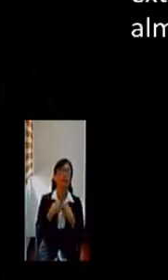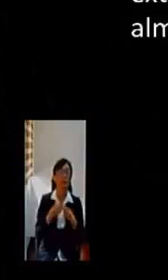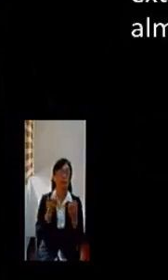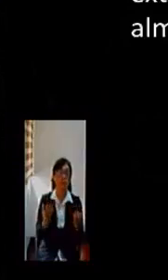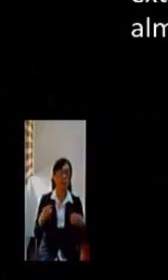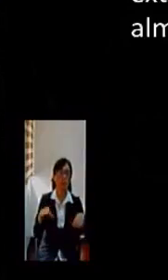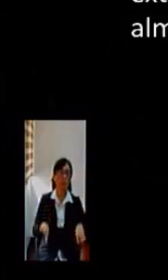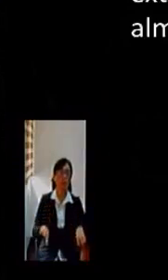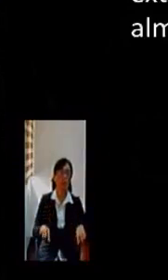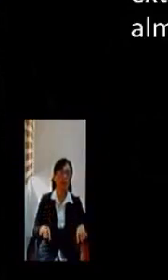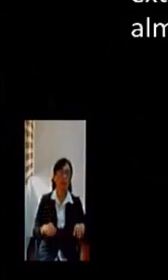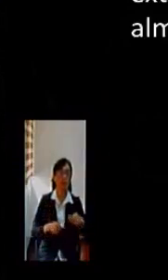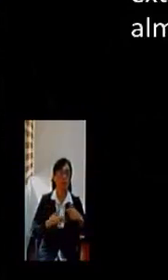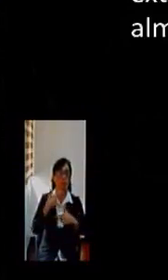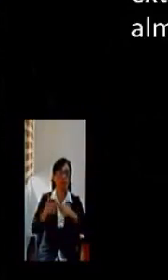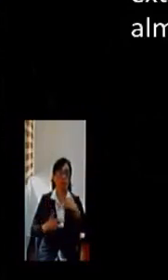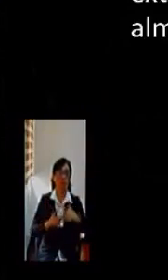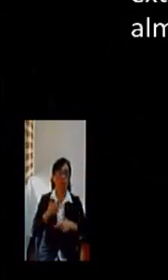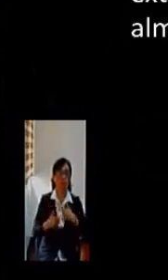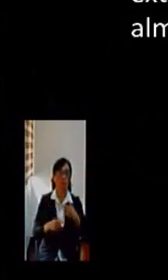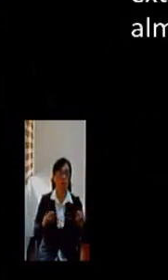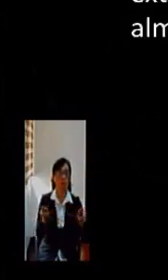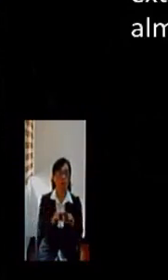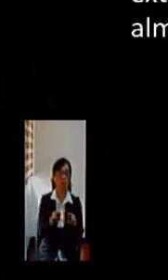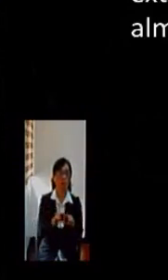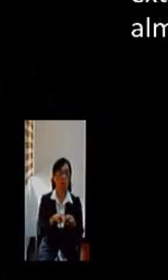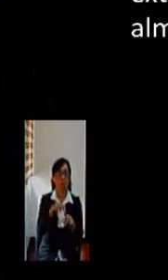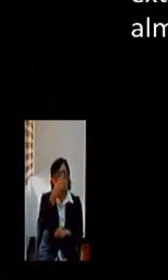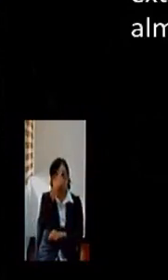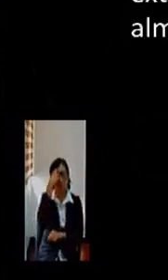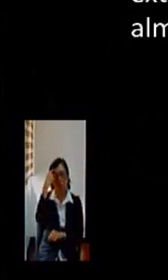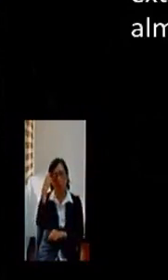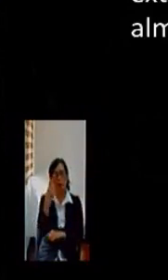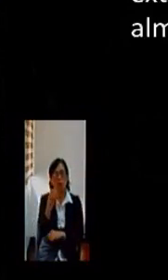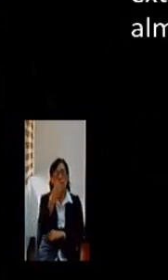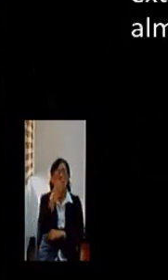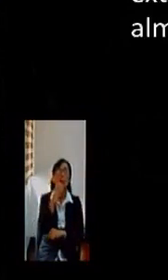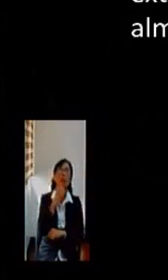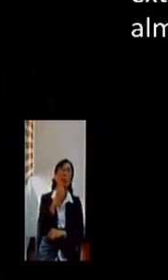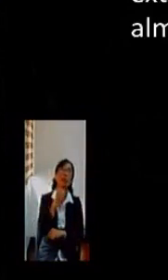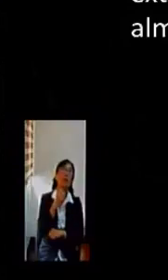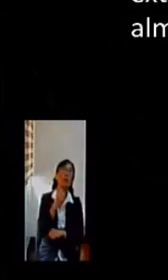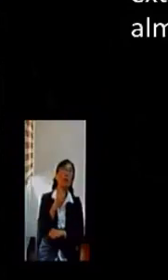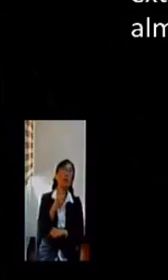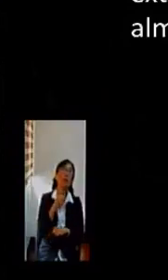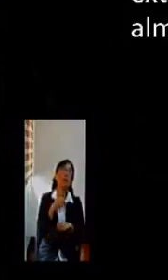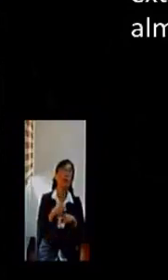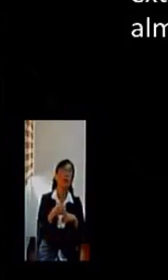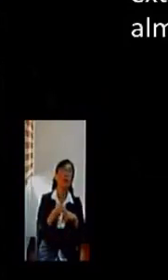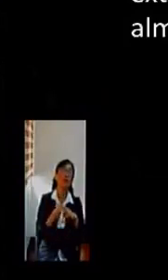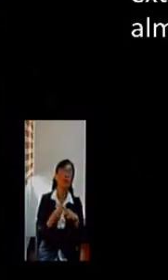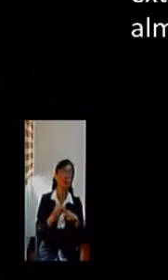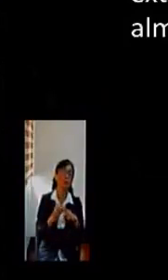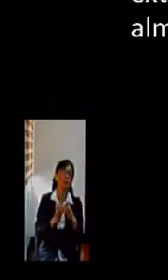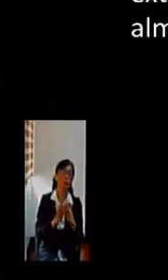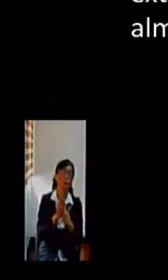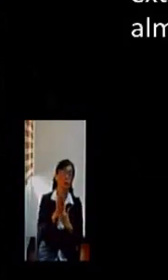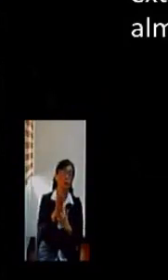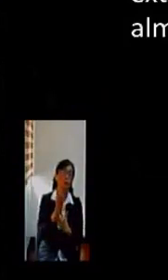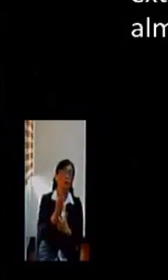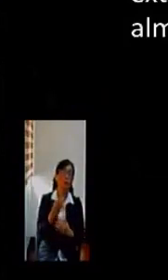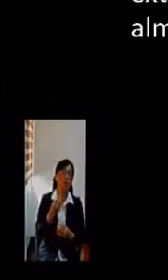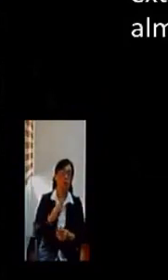to regenerate naturally because they eat the seeds. Without the seeds going through their